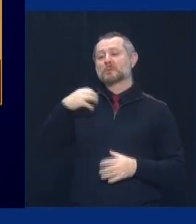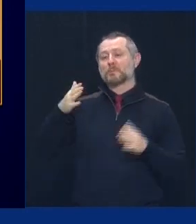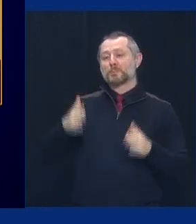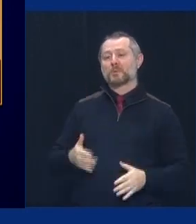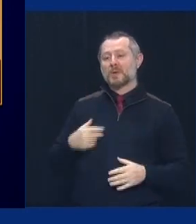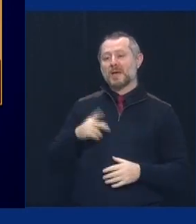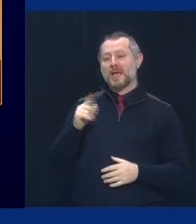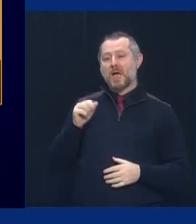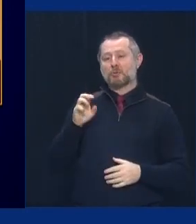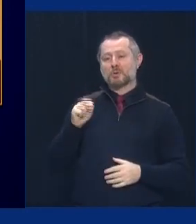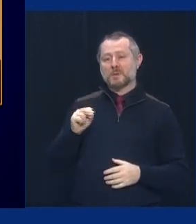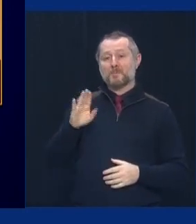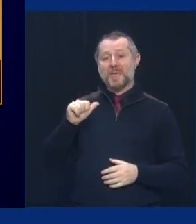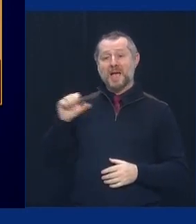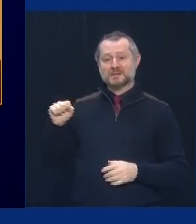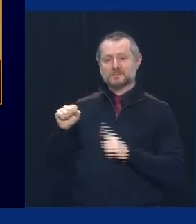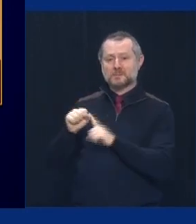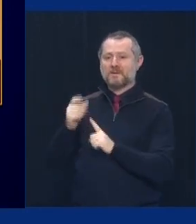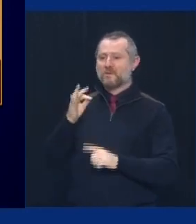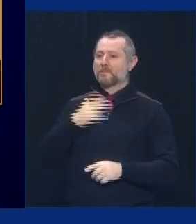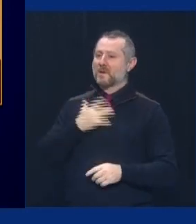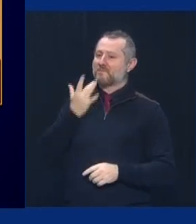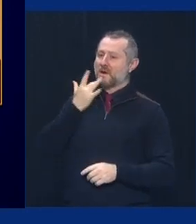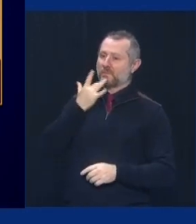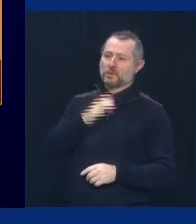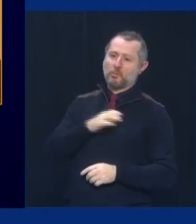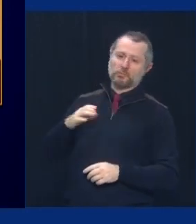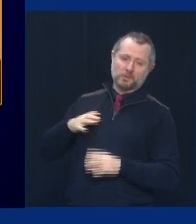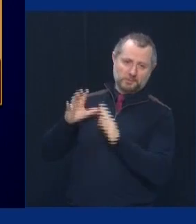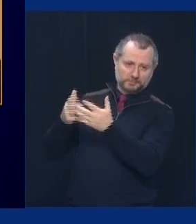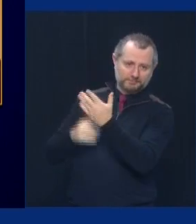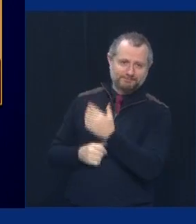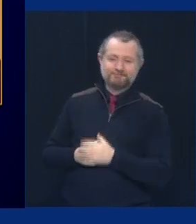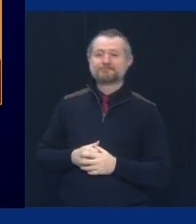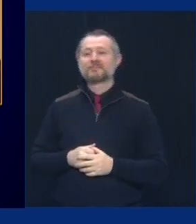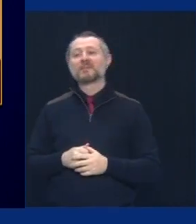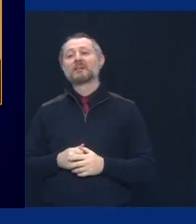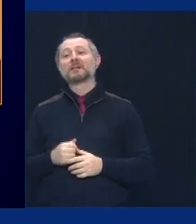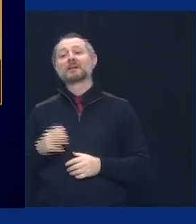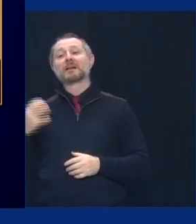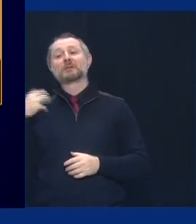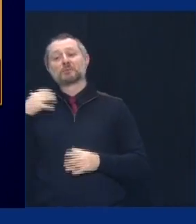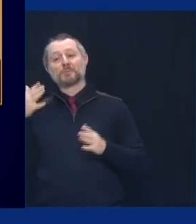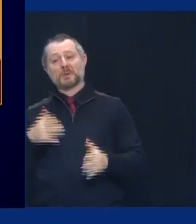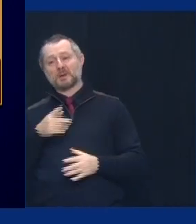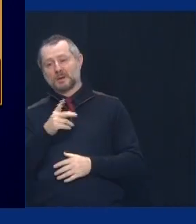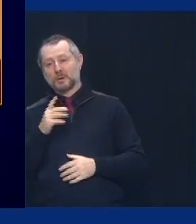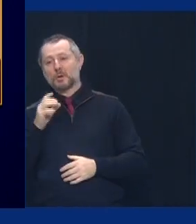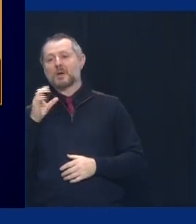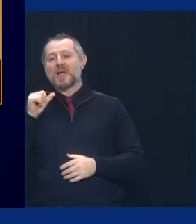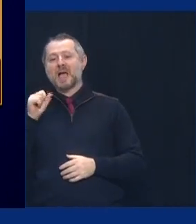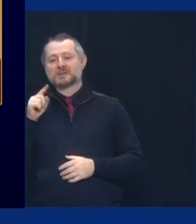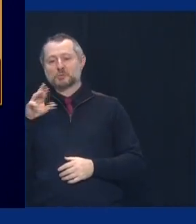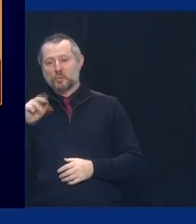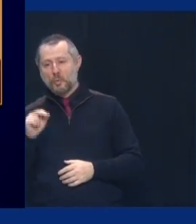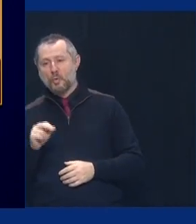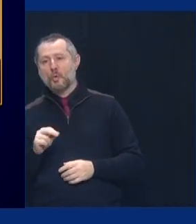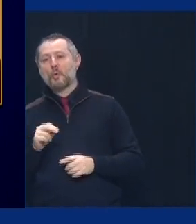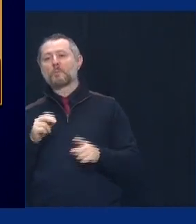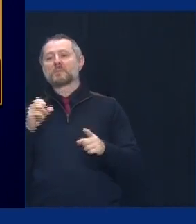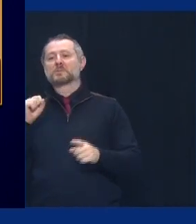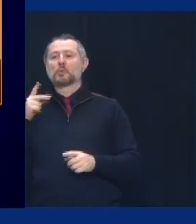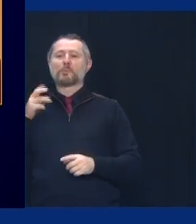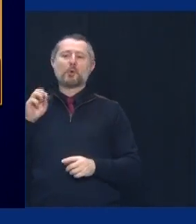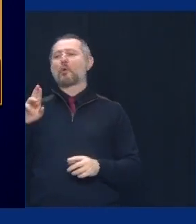favorites in Congress, if I could say that. Chairman Joaquin Castro, and our superstar, Deb